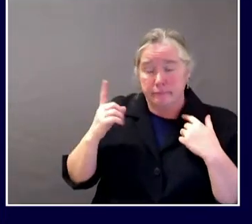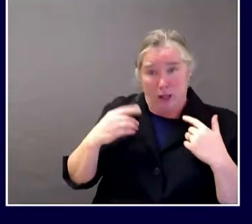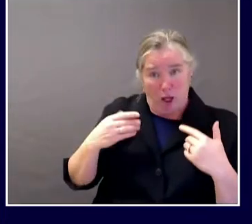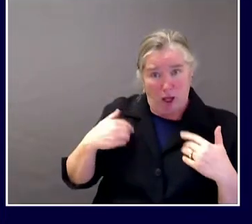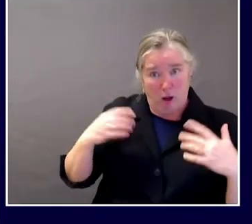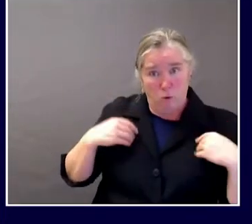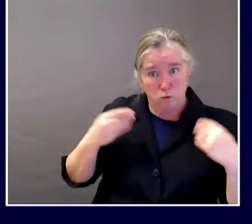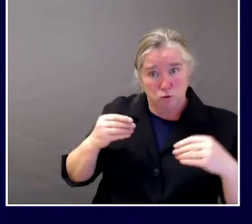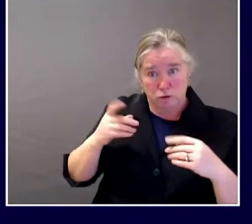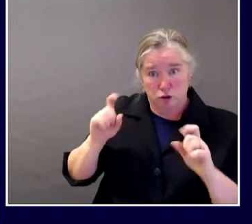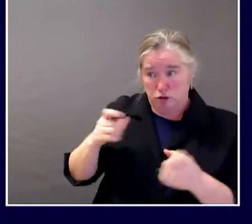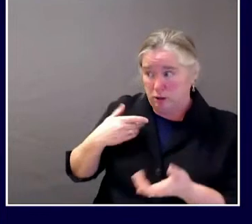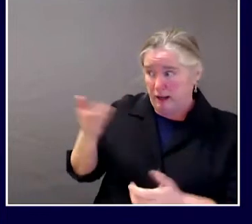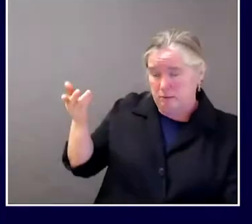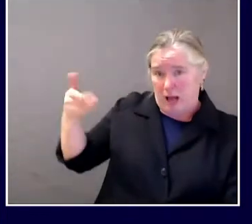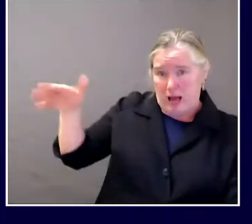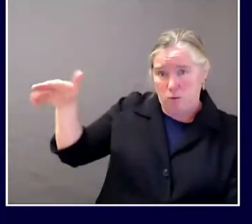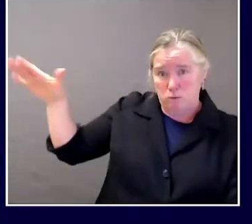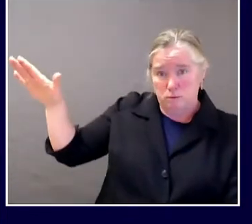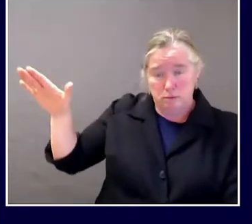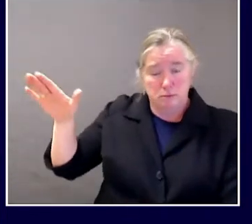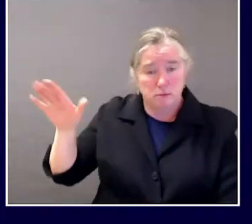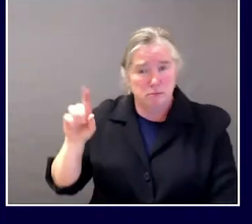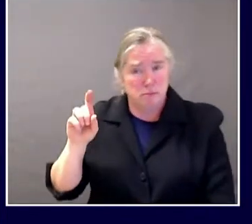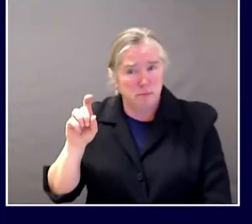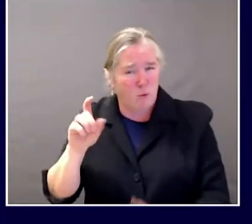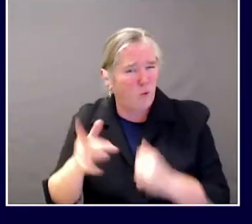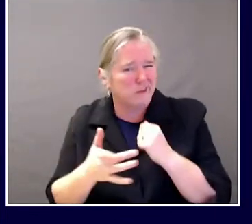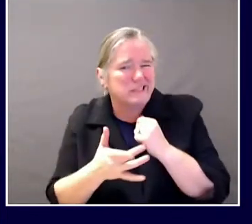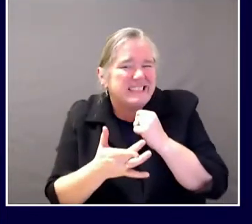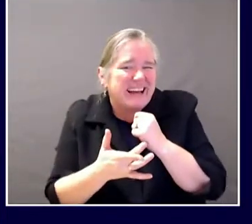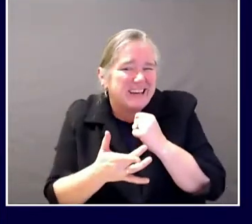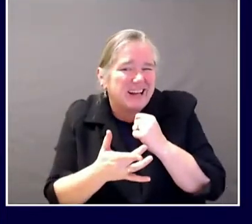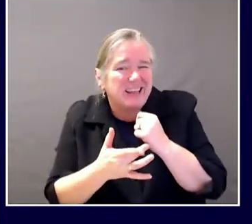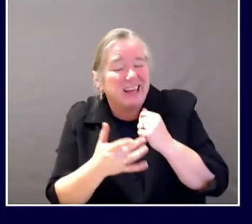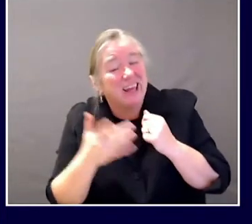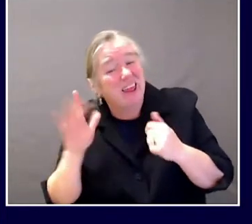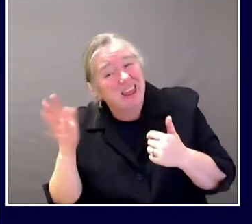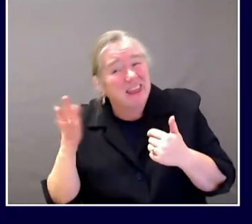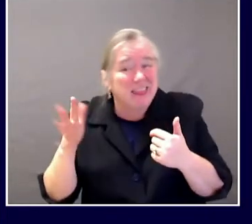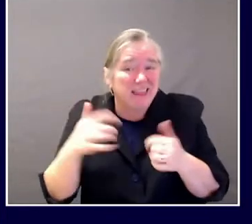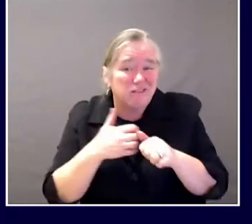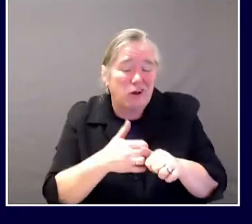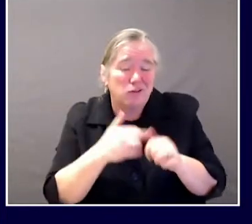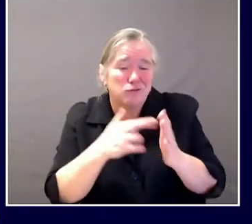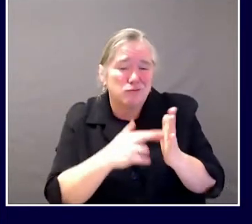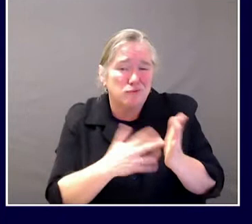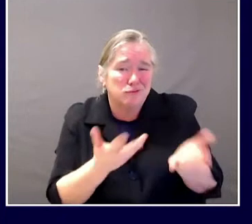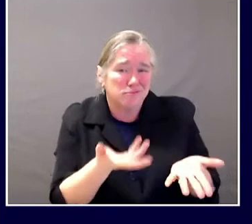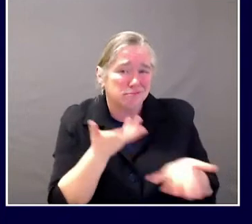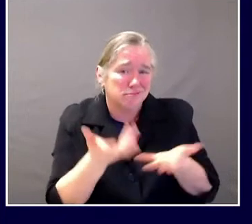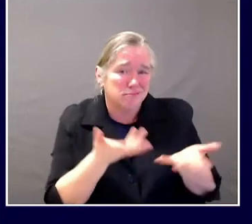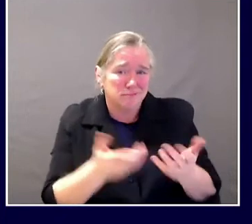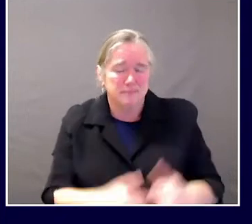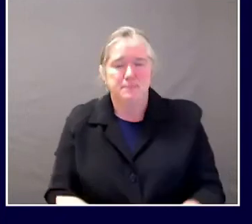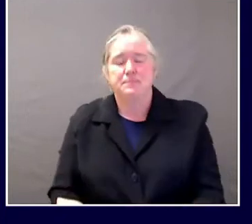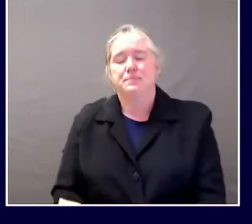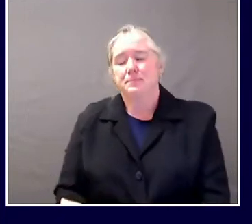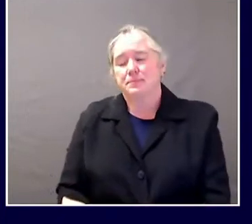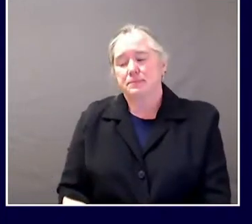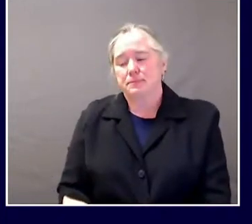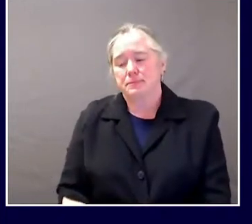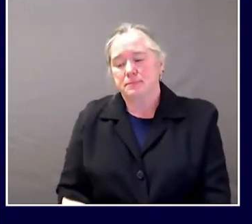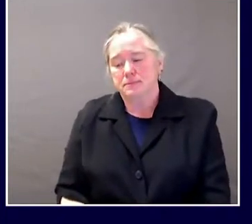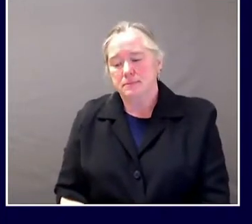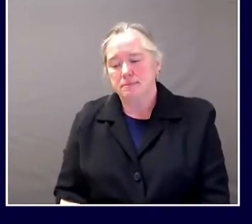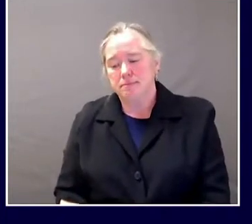technical gray area? You know, I believe, and I want to, this is, I'd have to go back to the